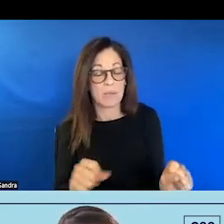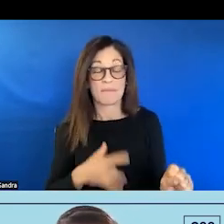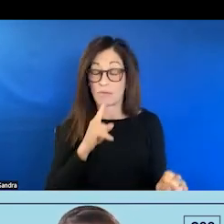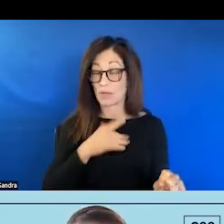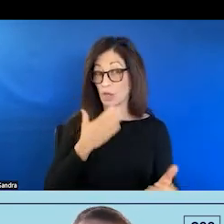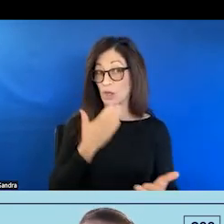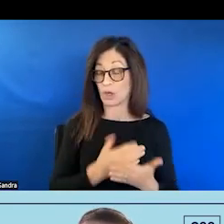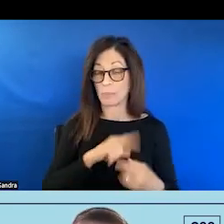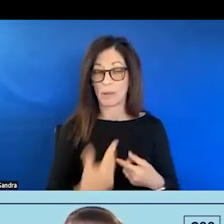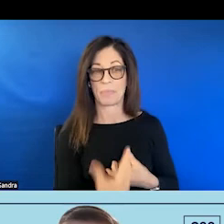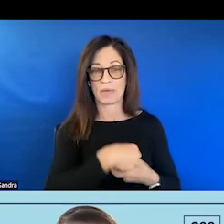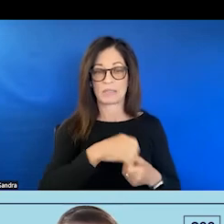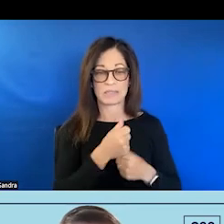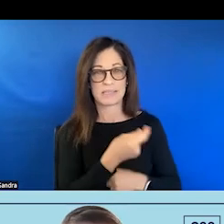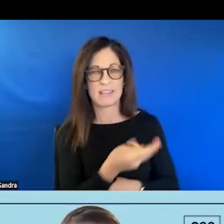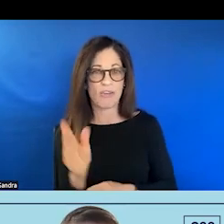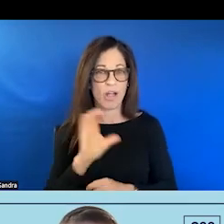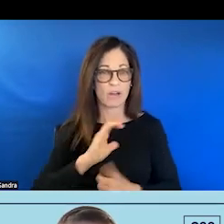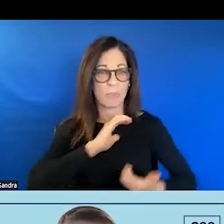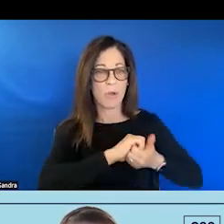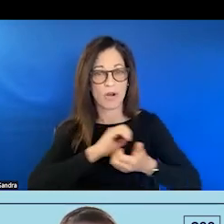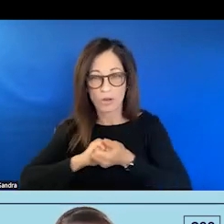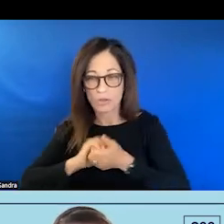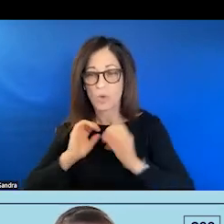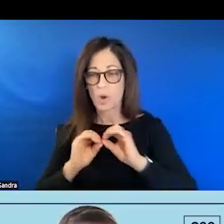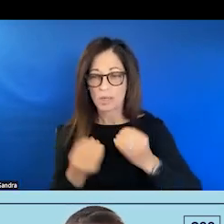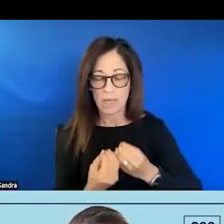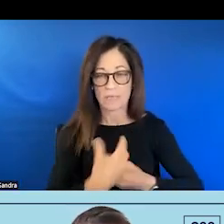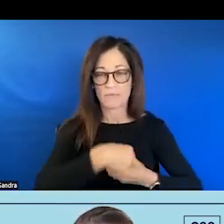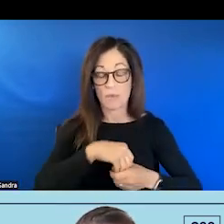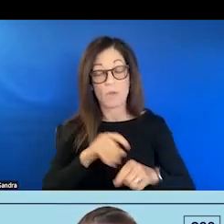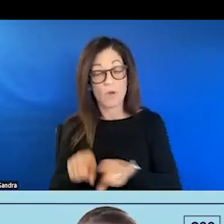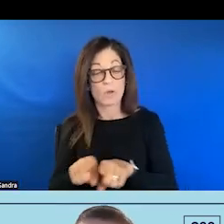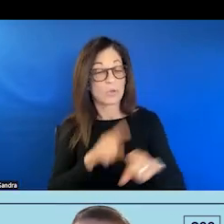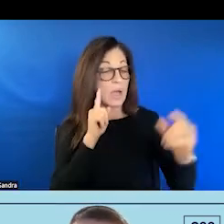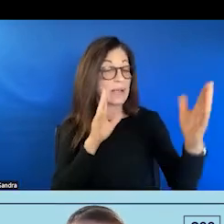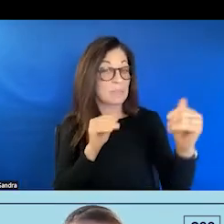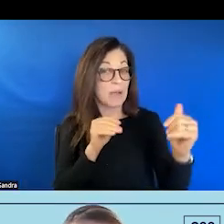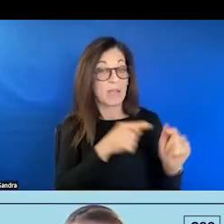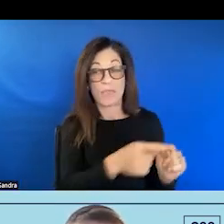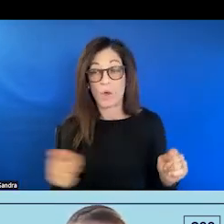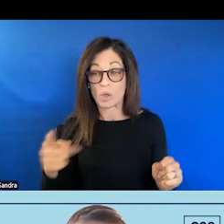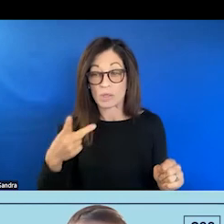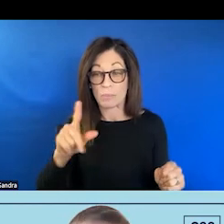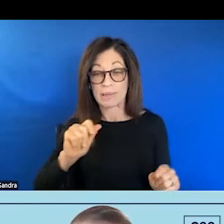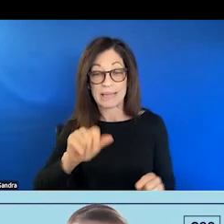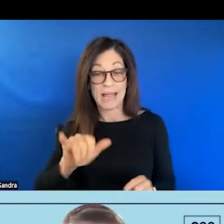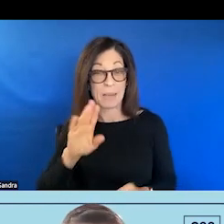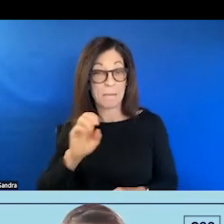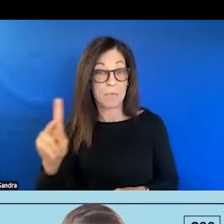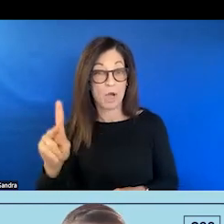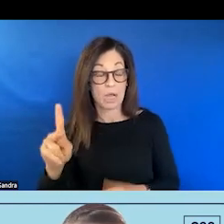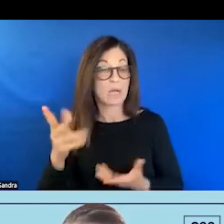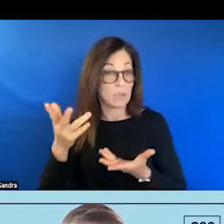participation of hundreds of partners and organizations, and expecting that those playbooks will likely, Brian may